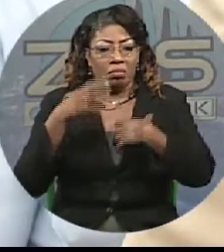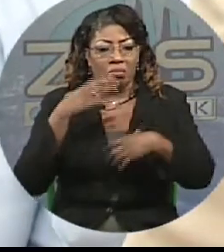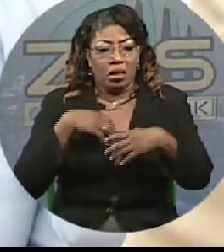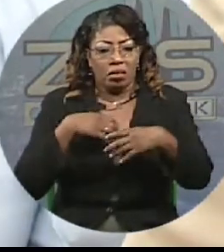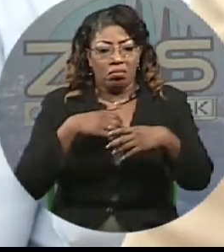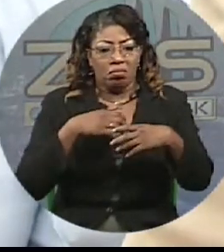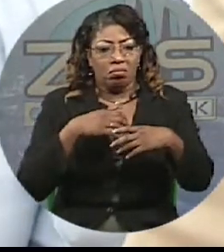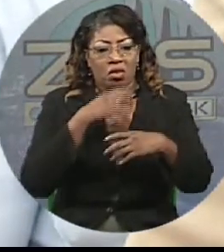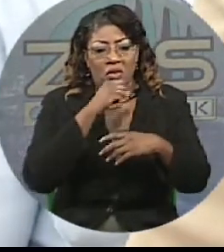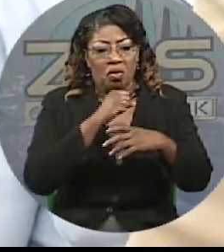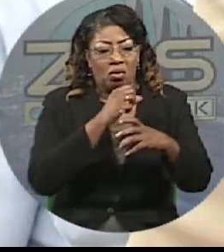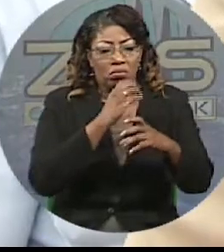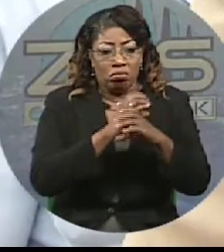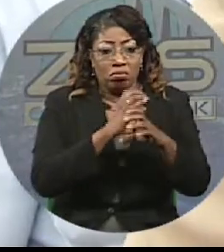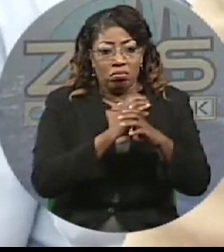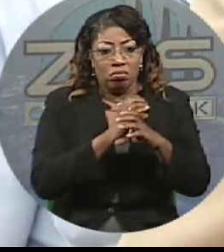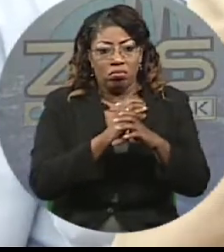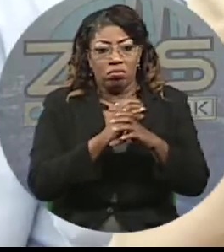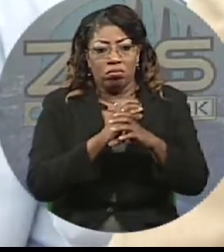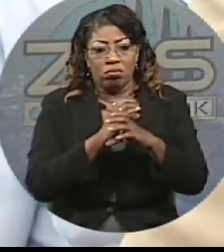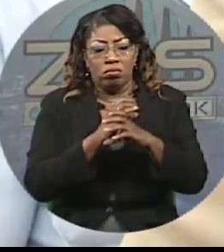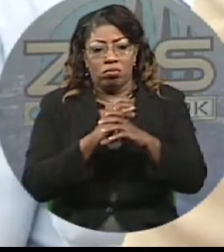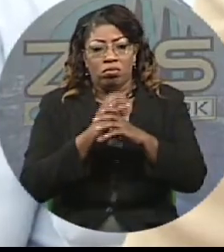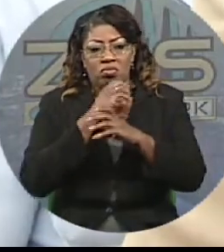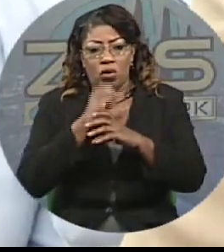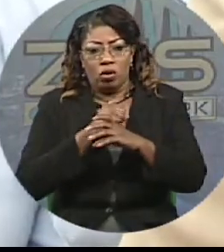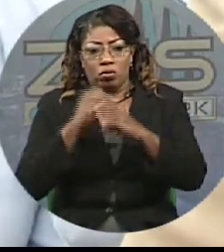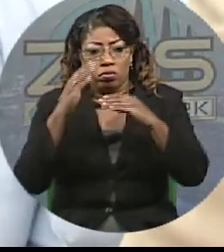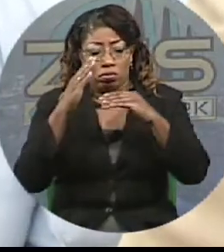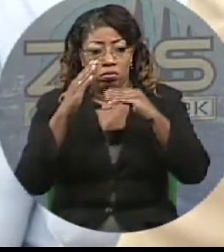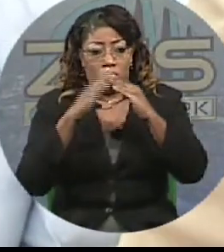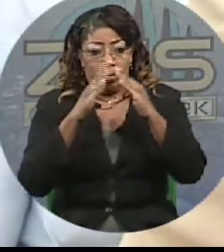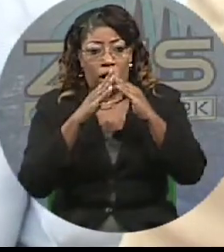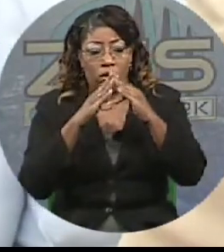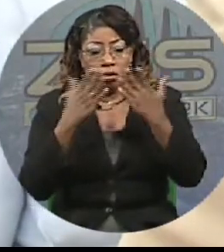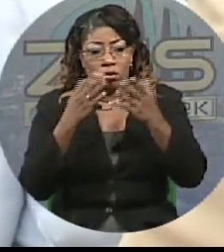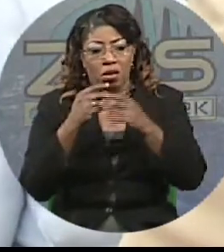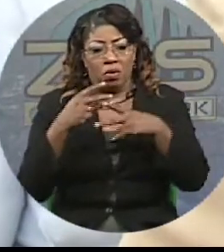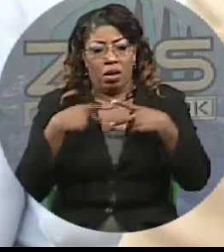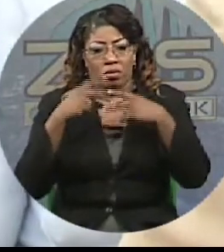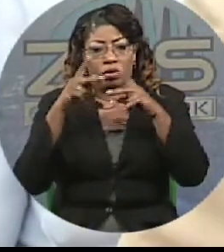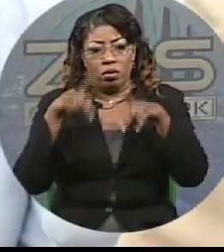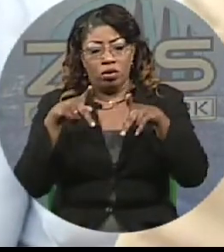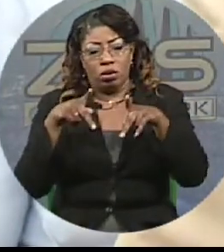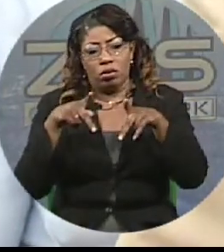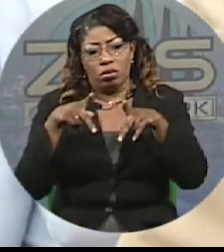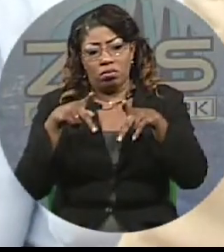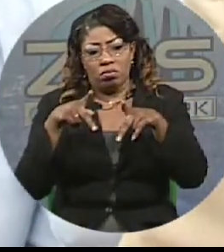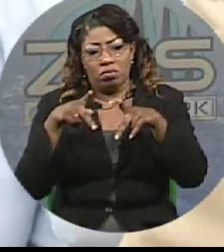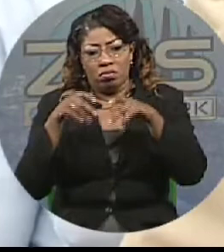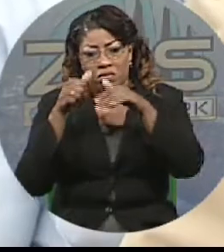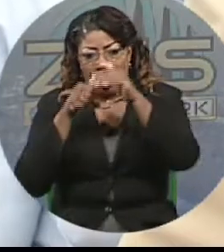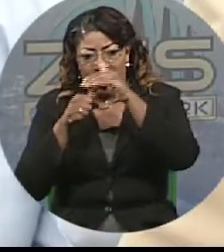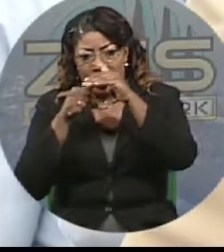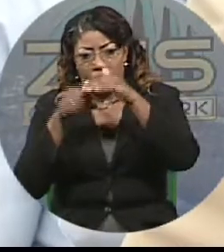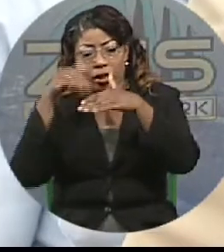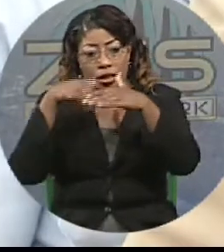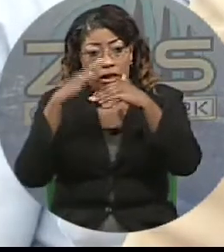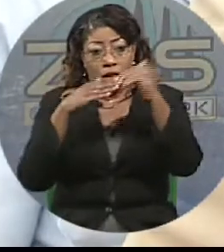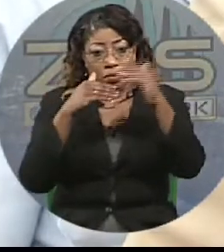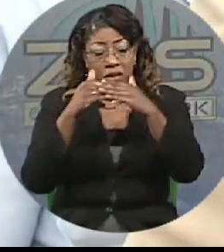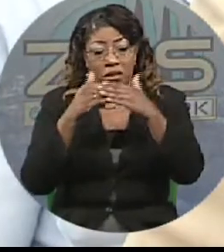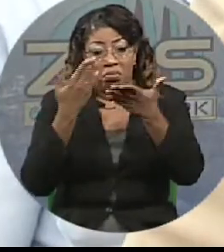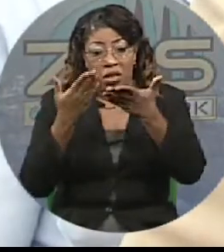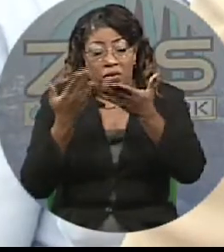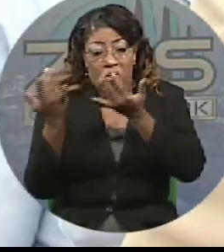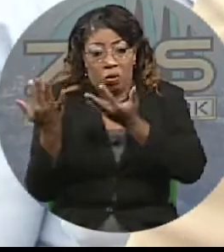vehicles nightly. They are complaining that we have vagrants are hanging out in these abandoned buildings. We have would-be